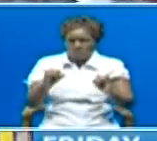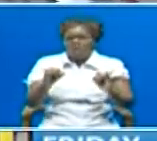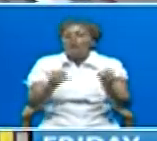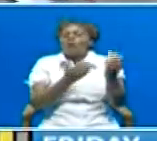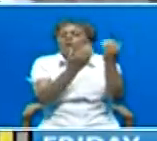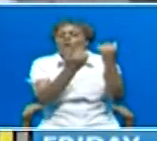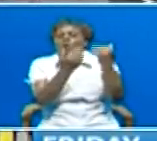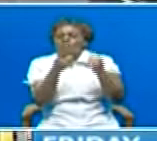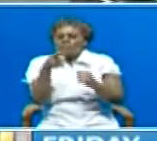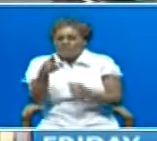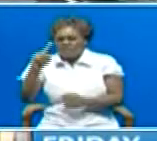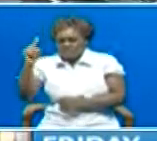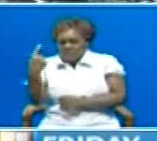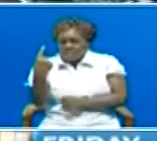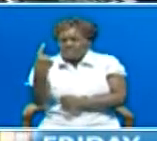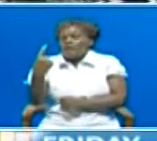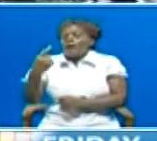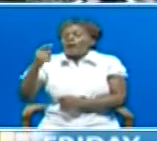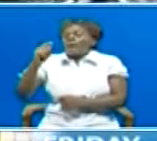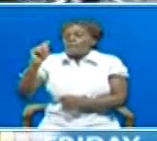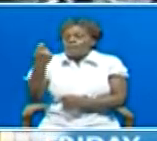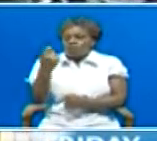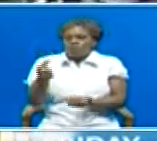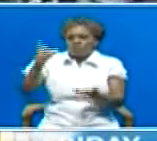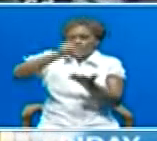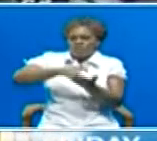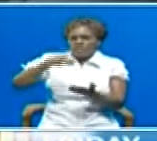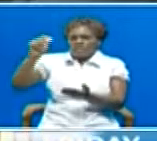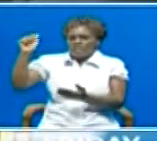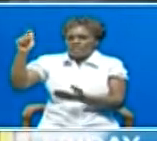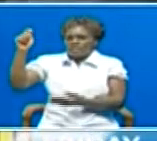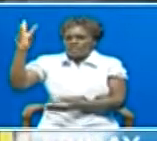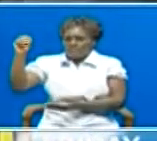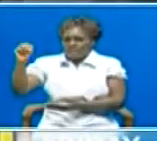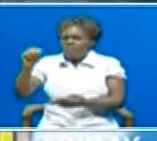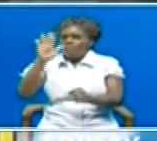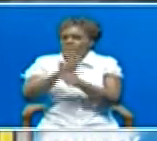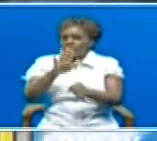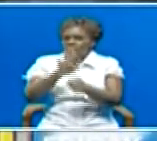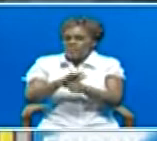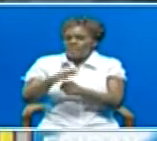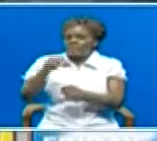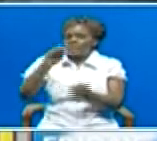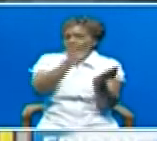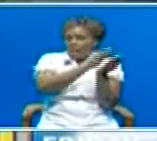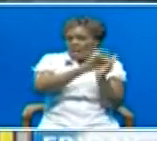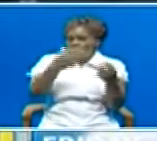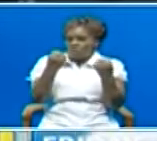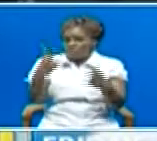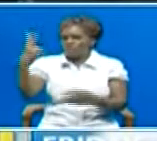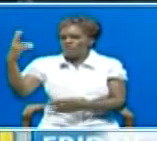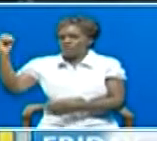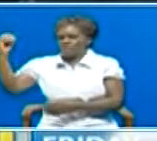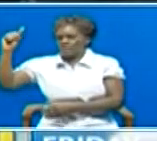Coop becomes the first bank to raise its ATM withdrawal limits, with most banks still pegging transactions at 20,000